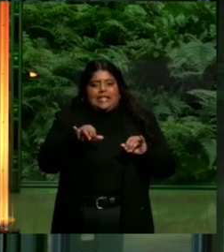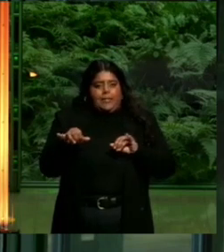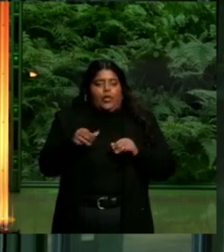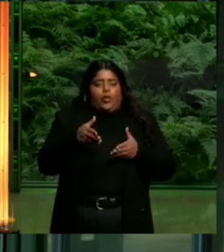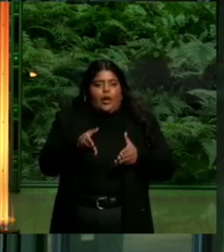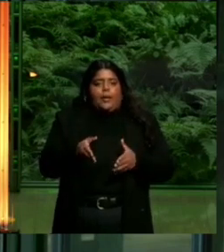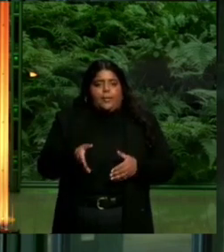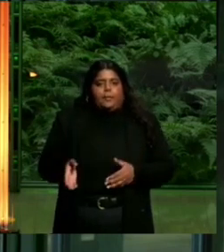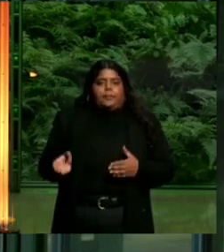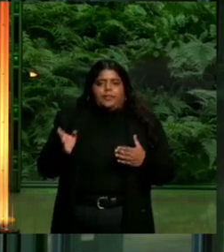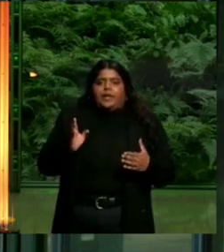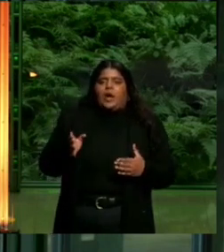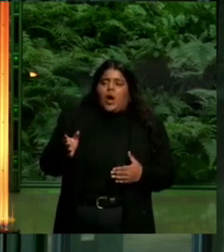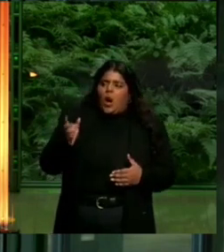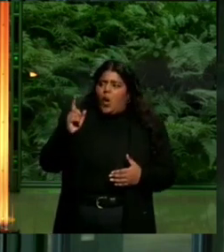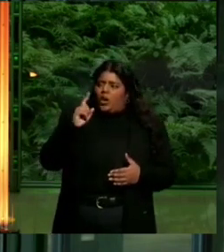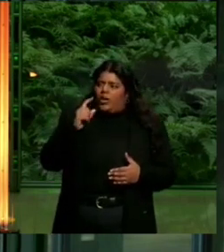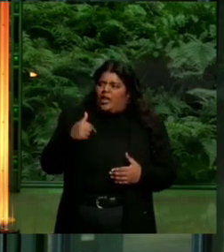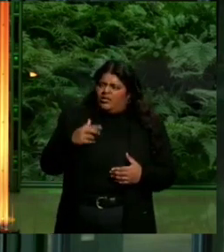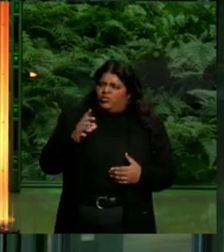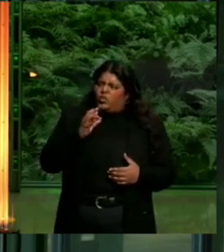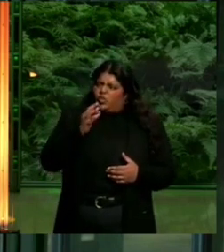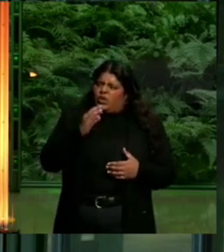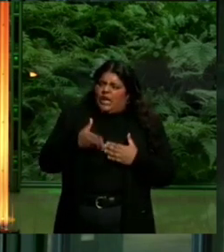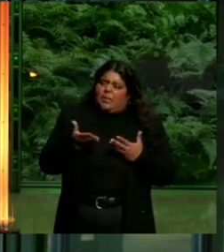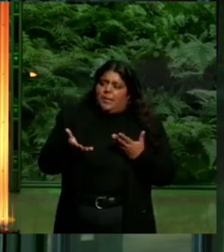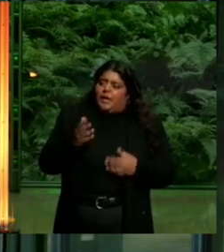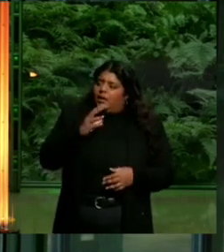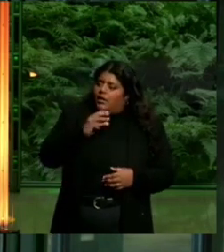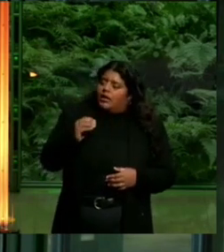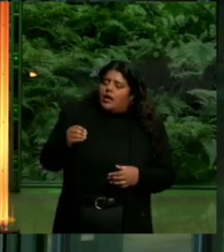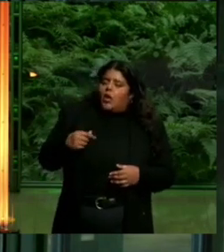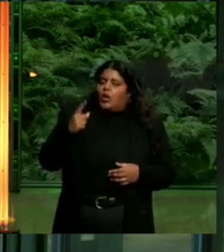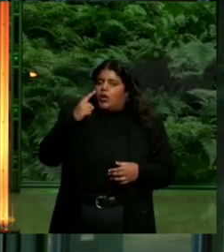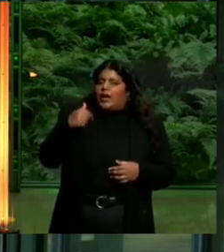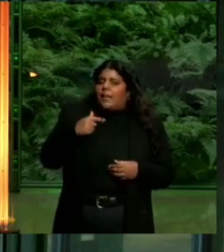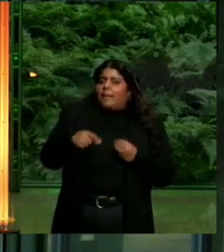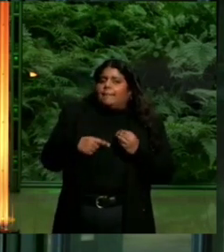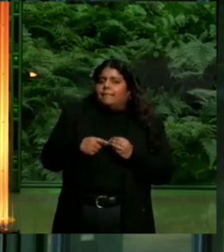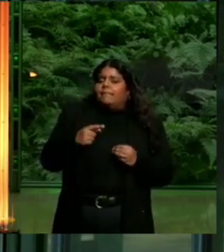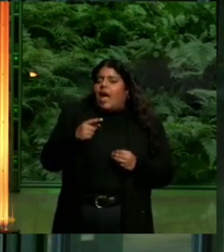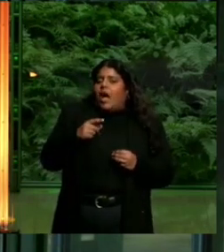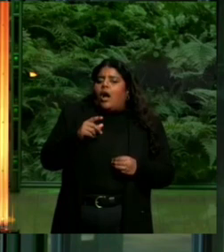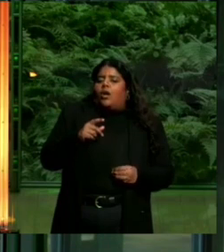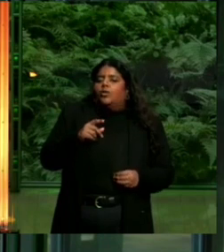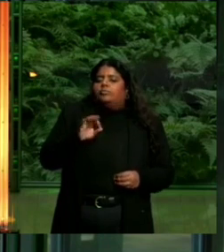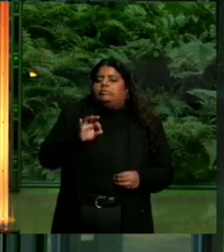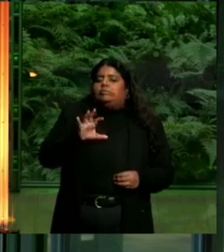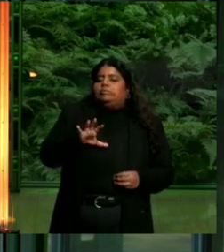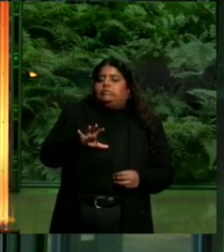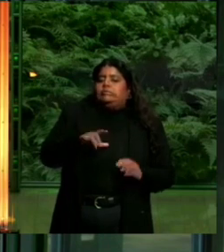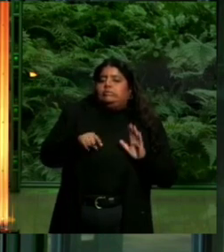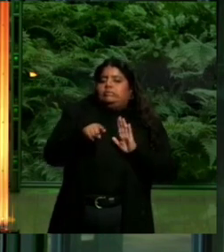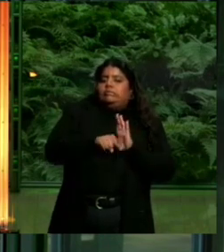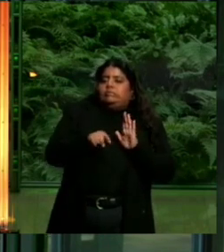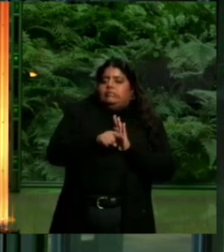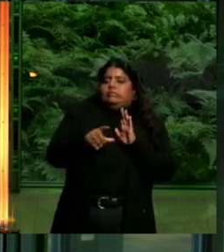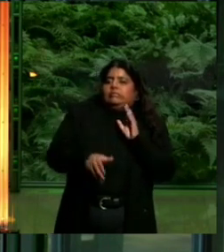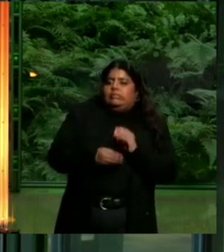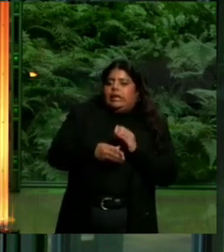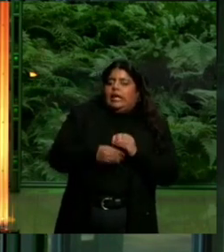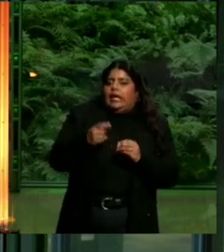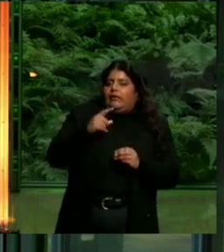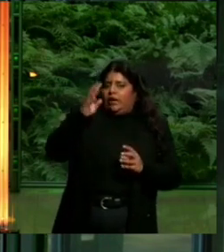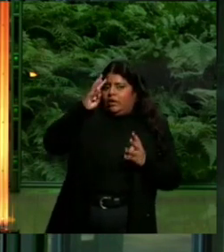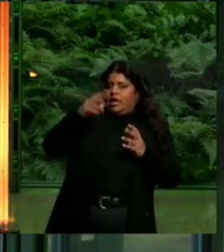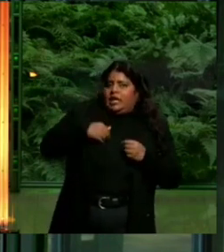Mm-hmm. What do you think of the problem of poisoning the well as a greater supply of AI-generated content makes its way into